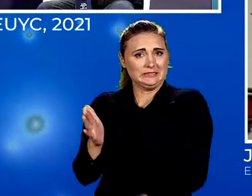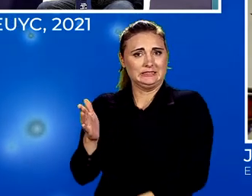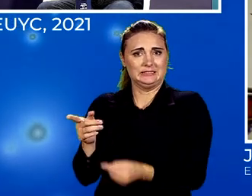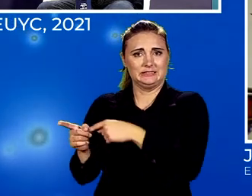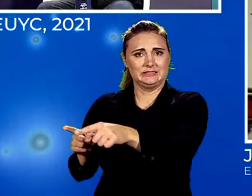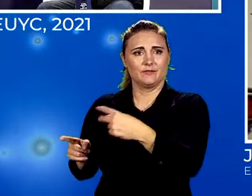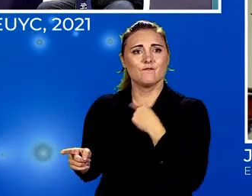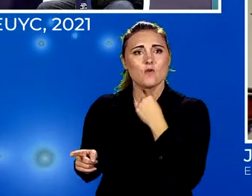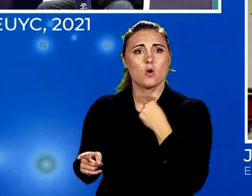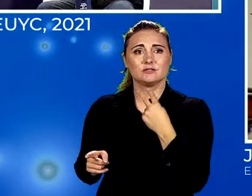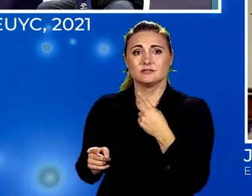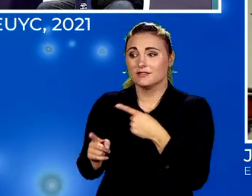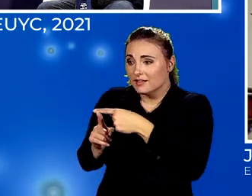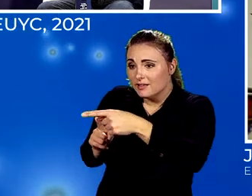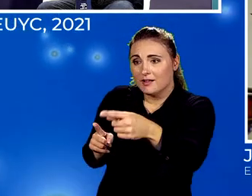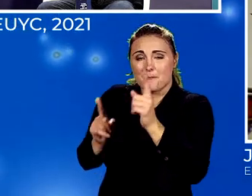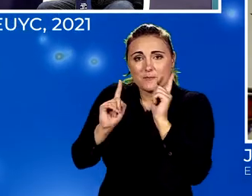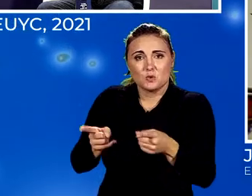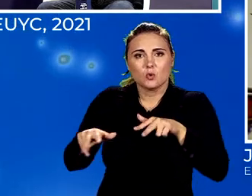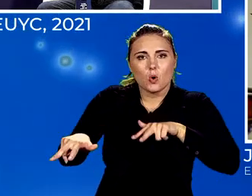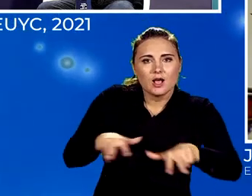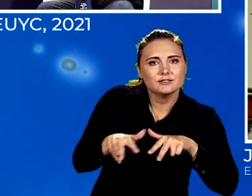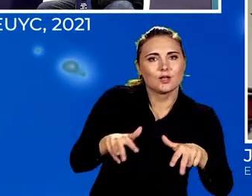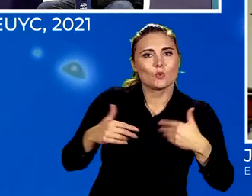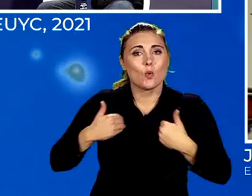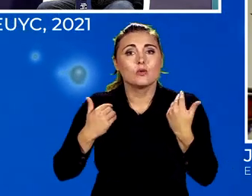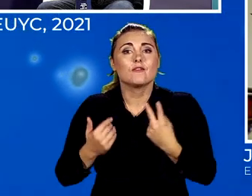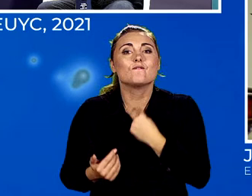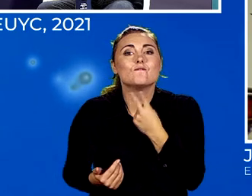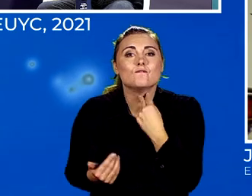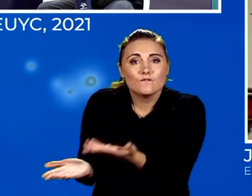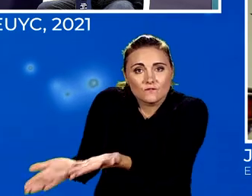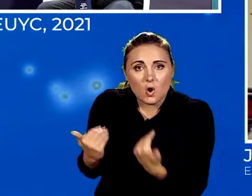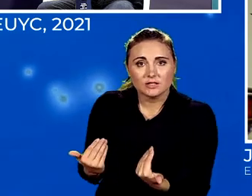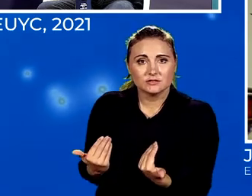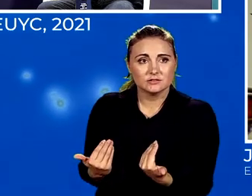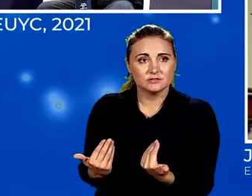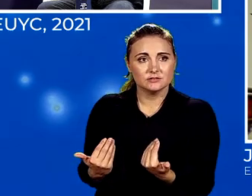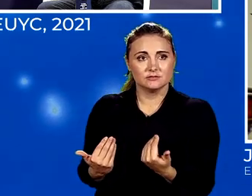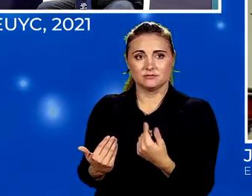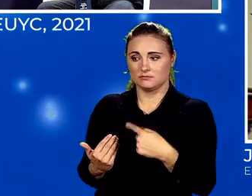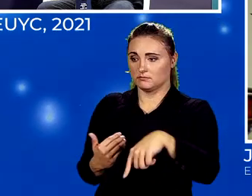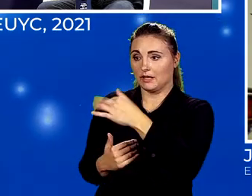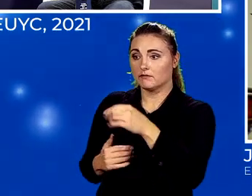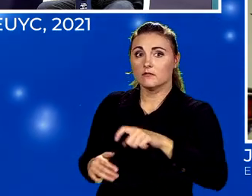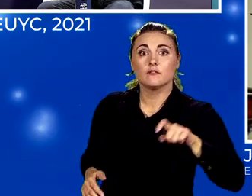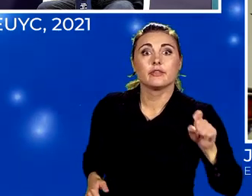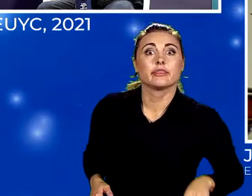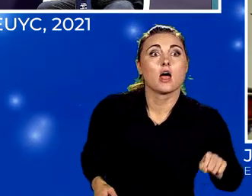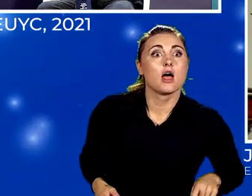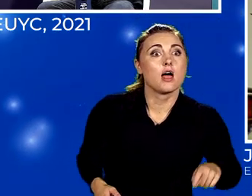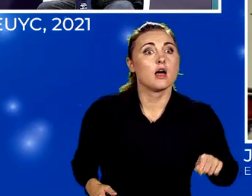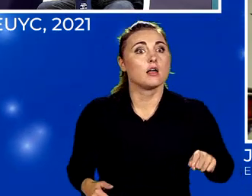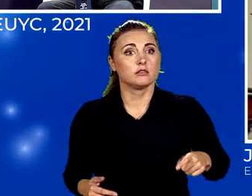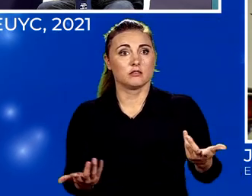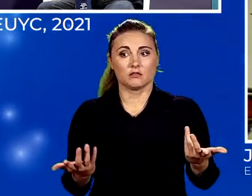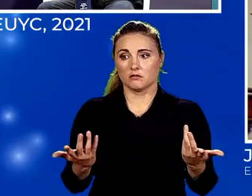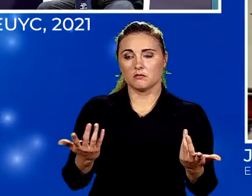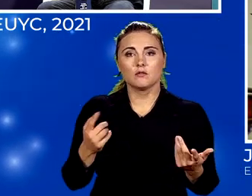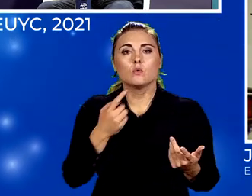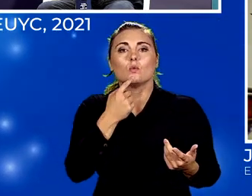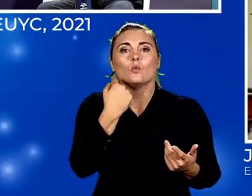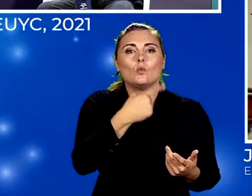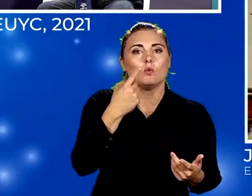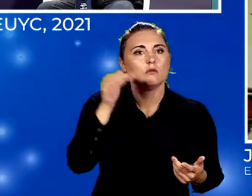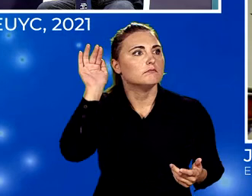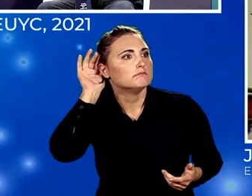should be louder. And then others simply will need, sooner or later, listen to. That's